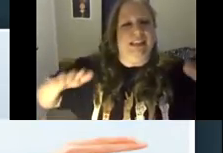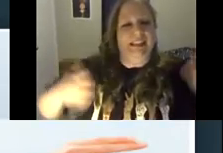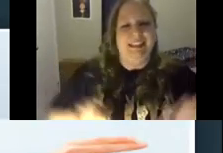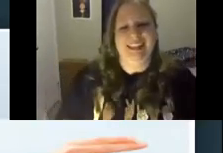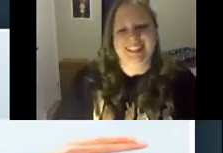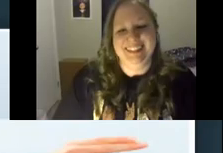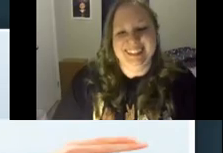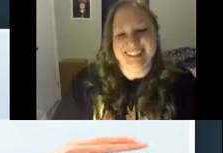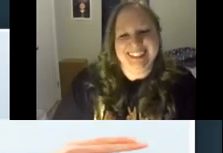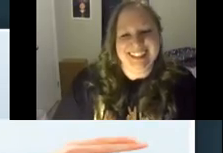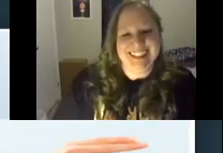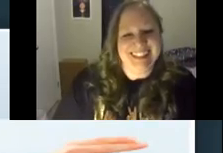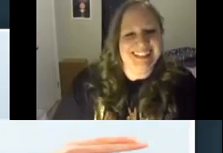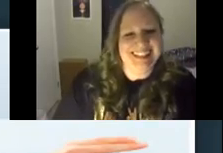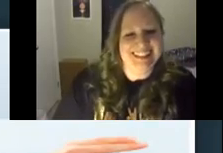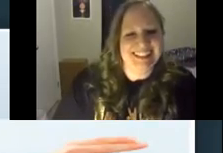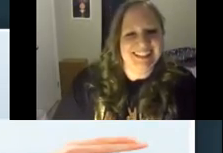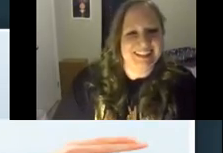anxious.